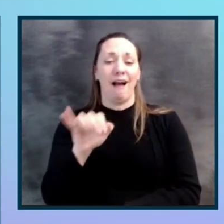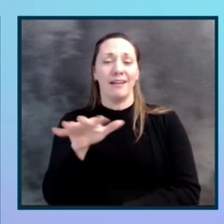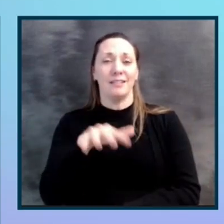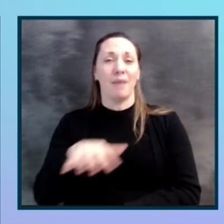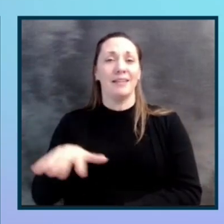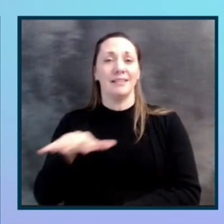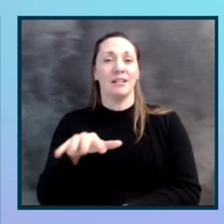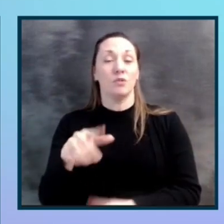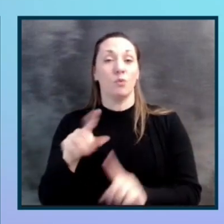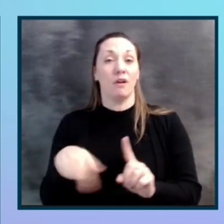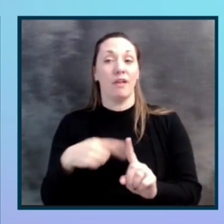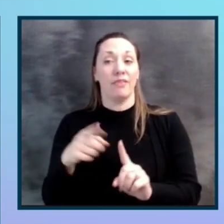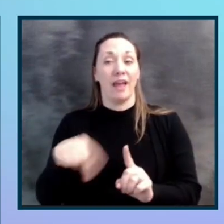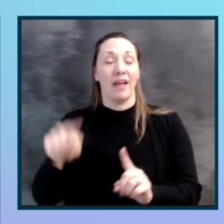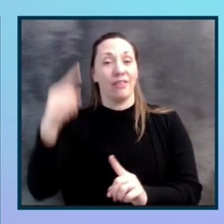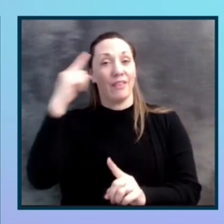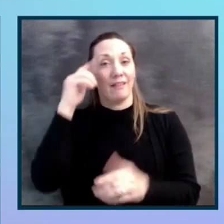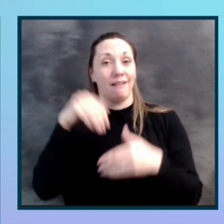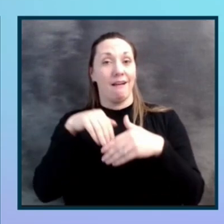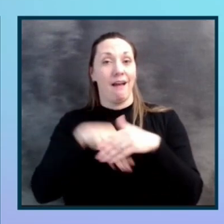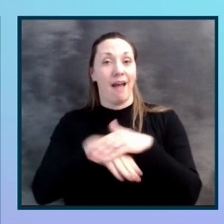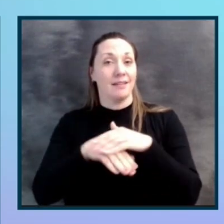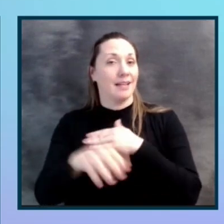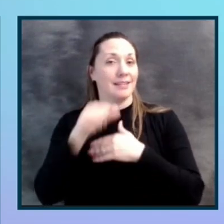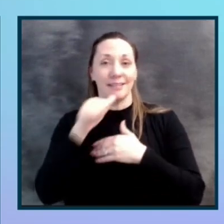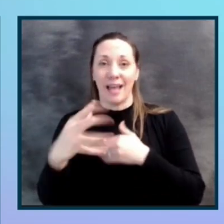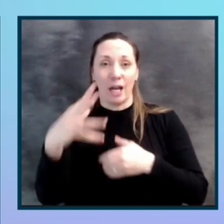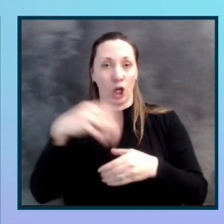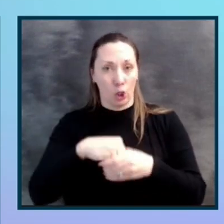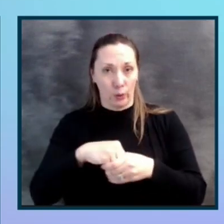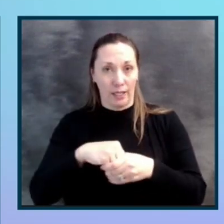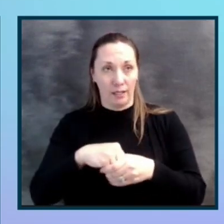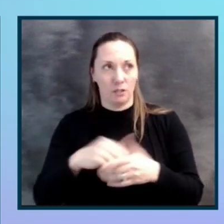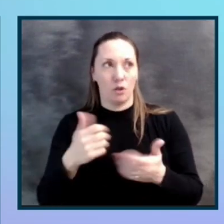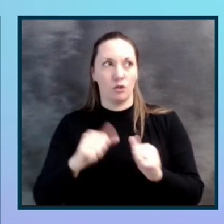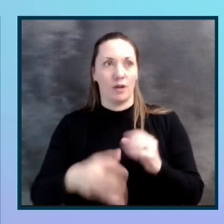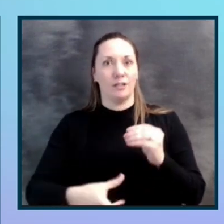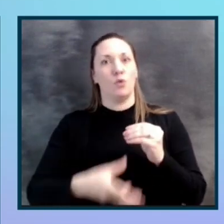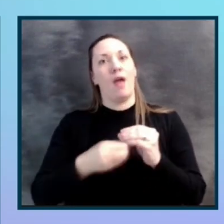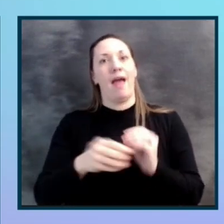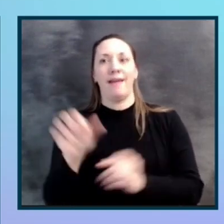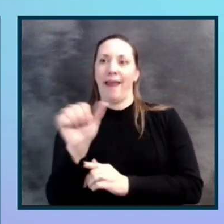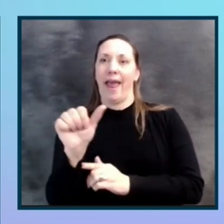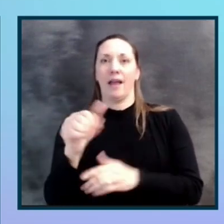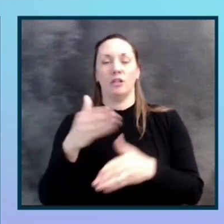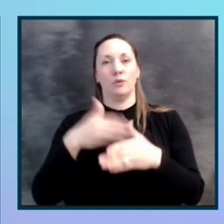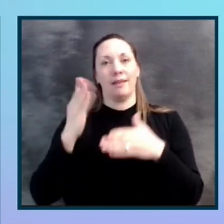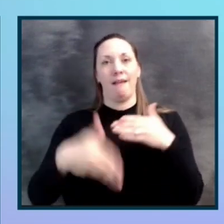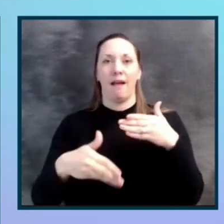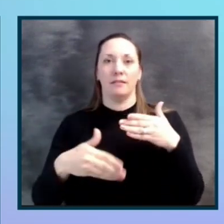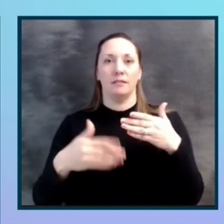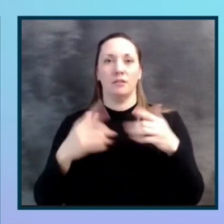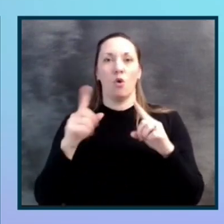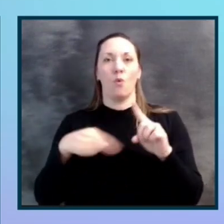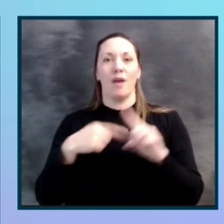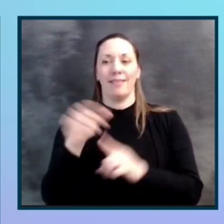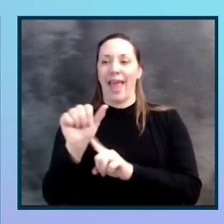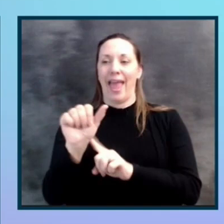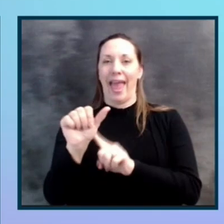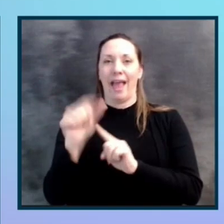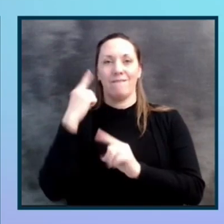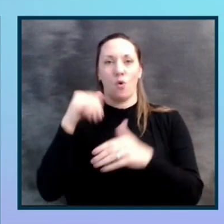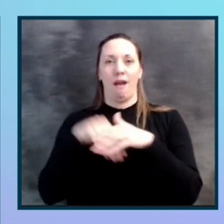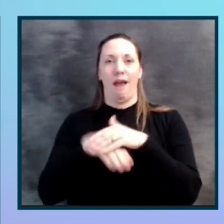where they think that access isn't included. So they'll try to like add an A to the end when the A for access